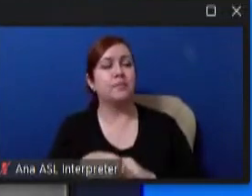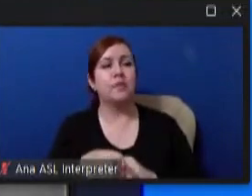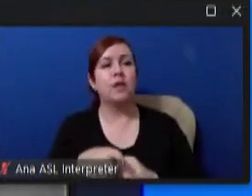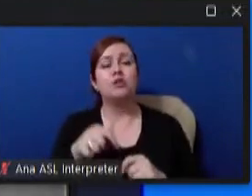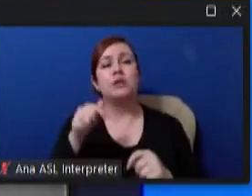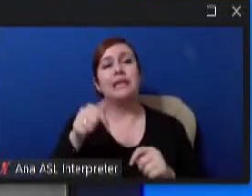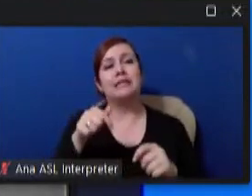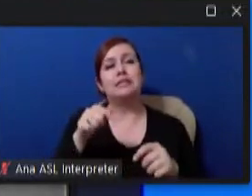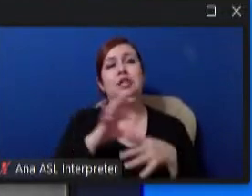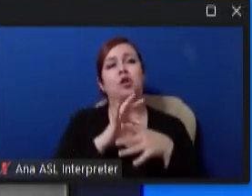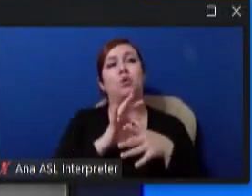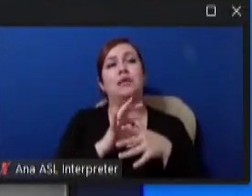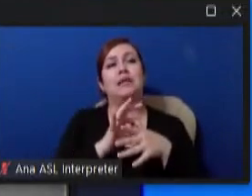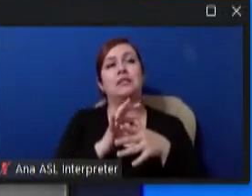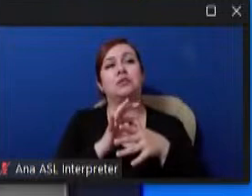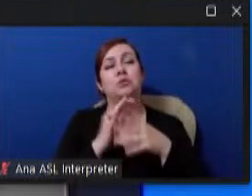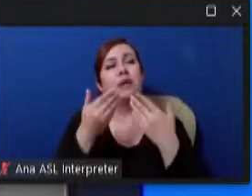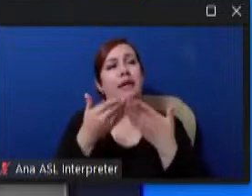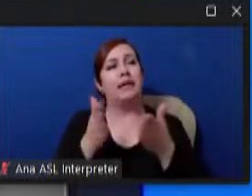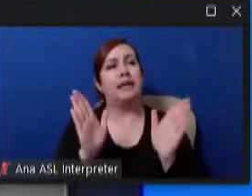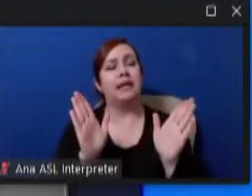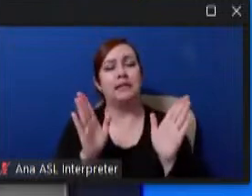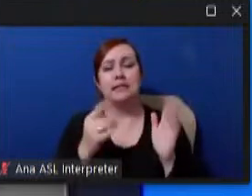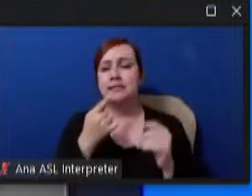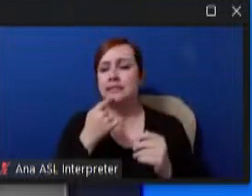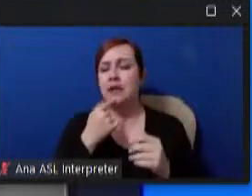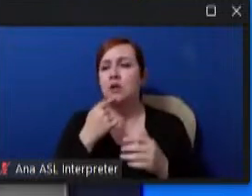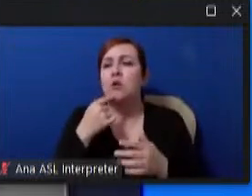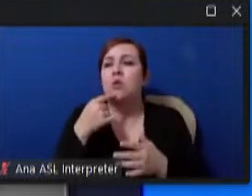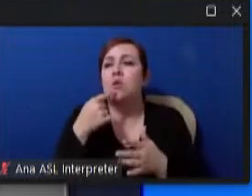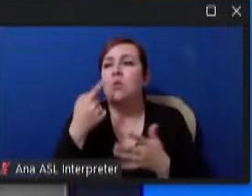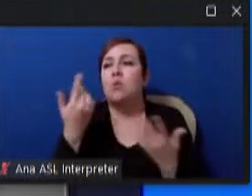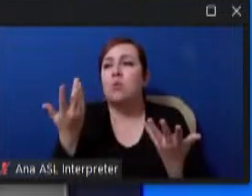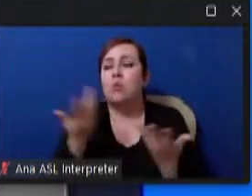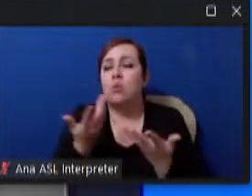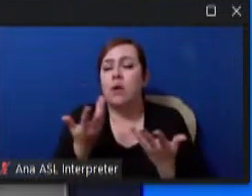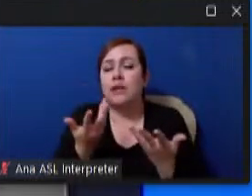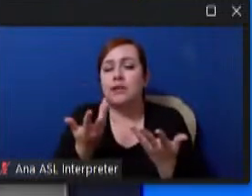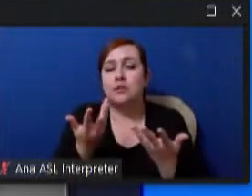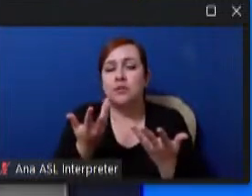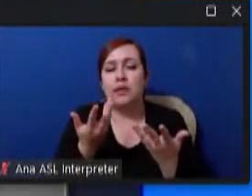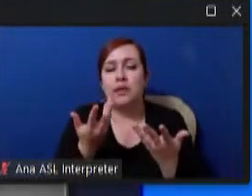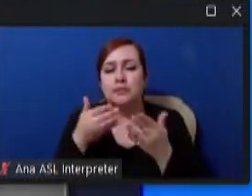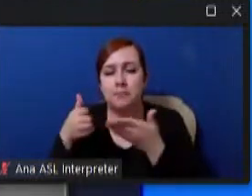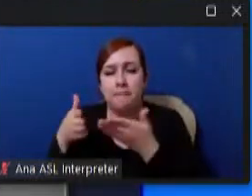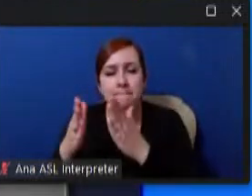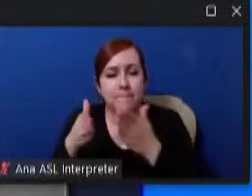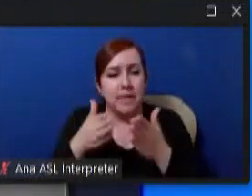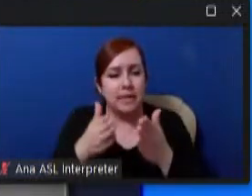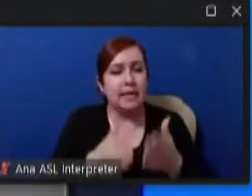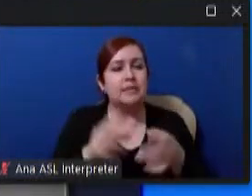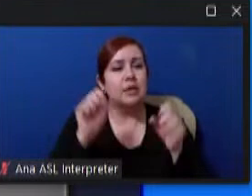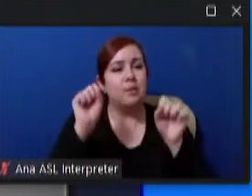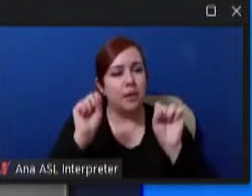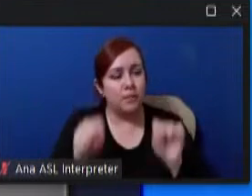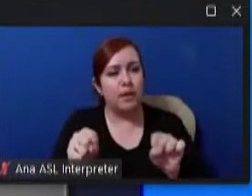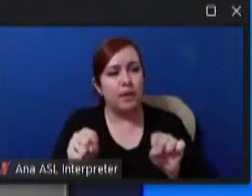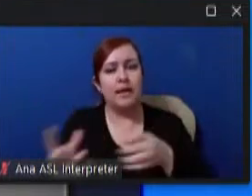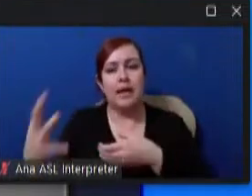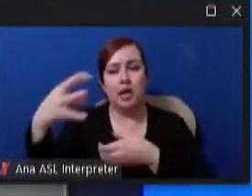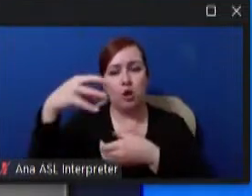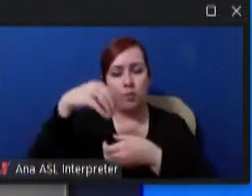taking steps toward transforming that situation. My question is, what measures are